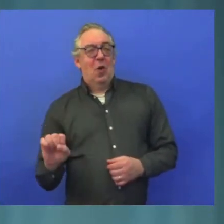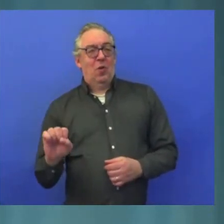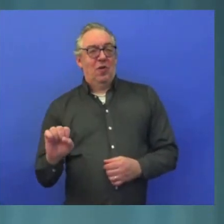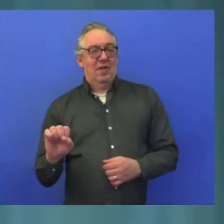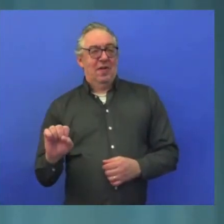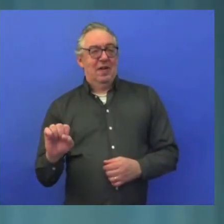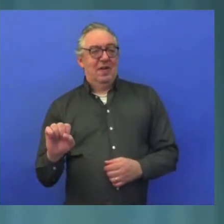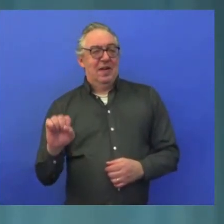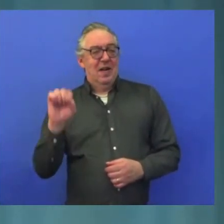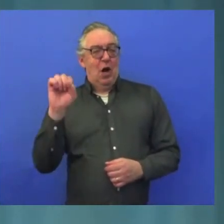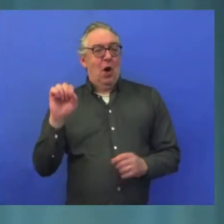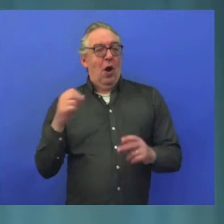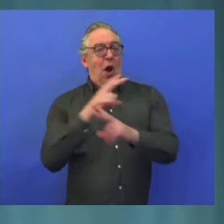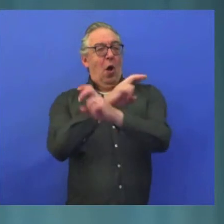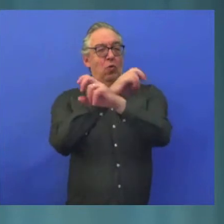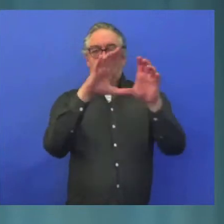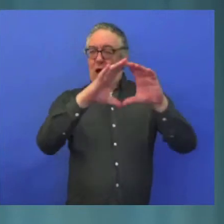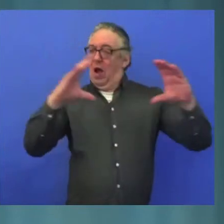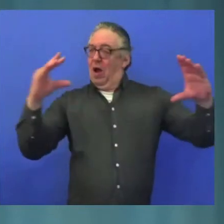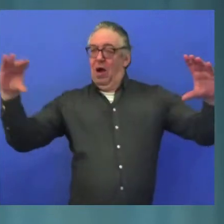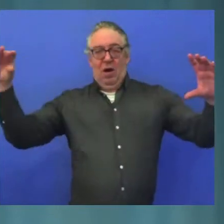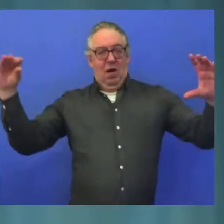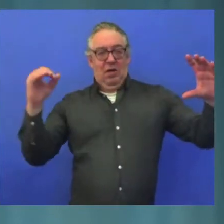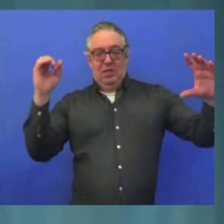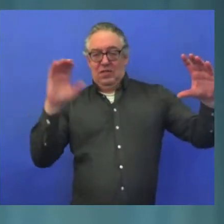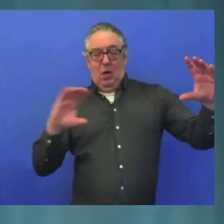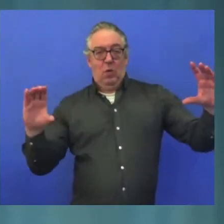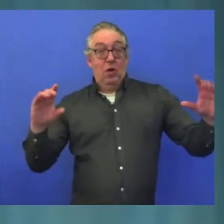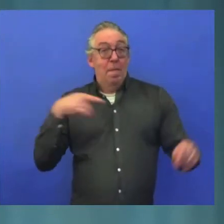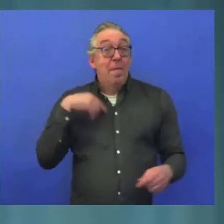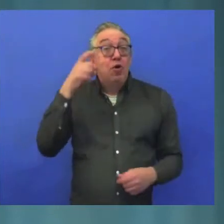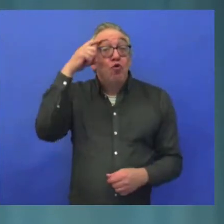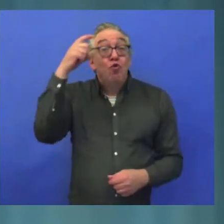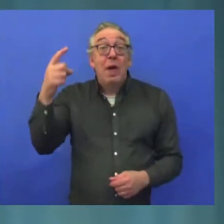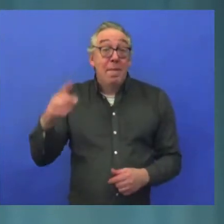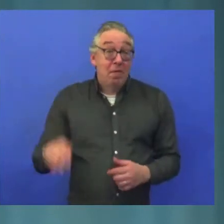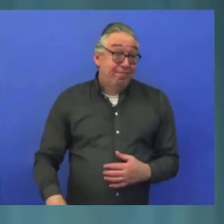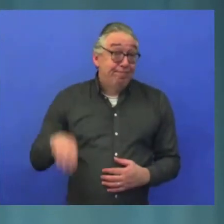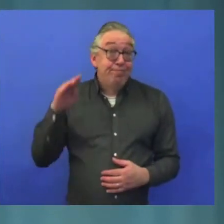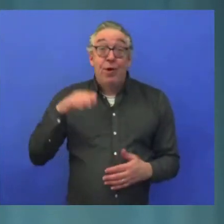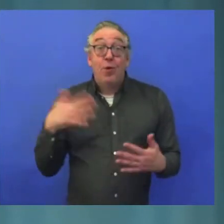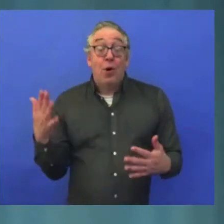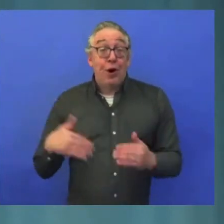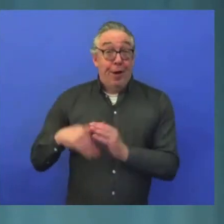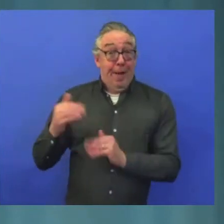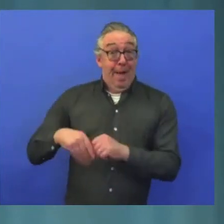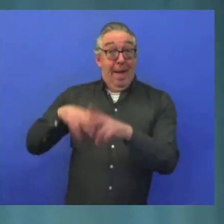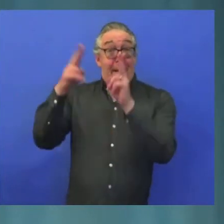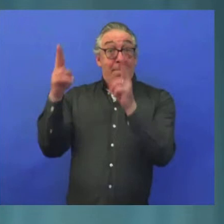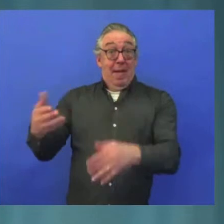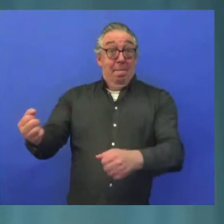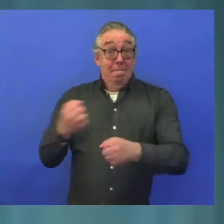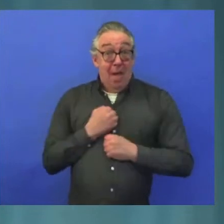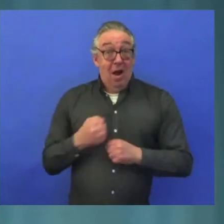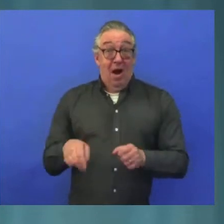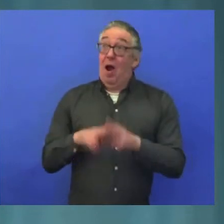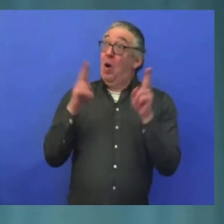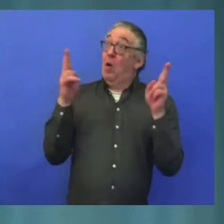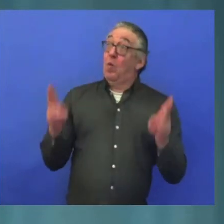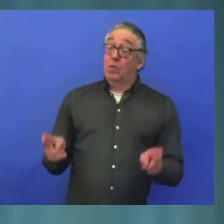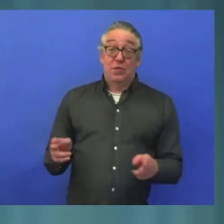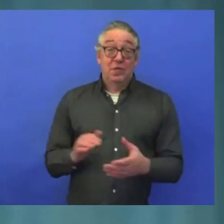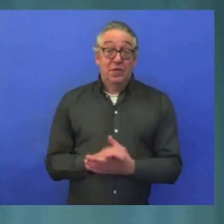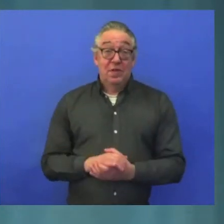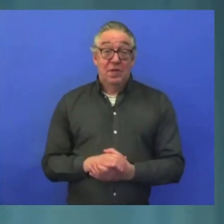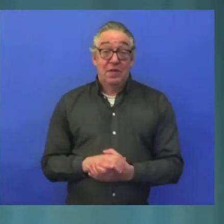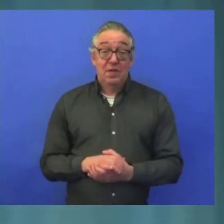my girlfriend to building a house. And what people often don't know, we really built